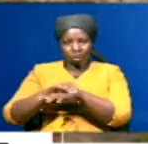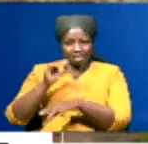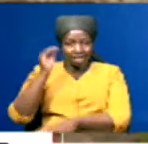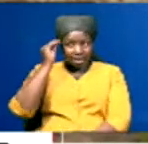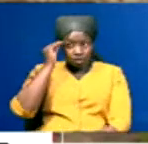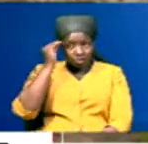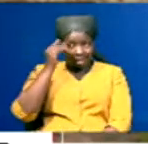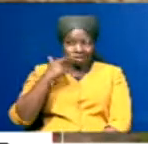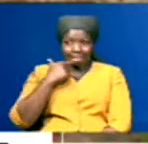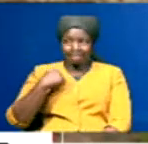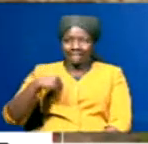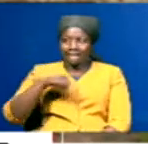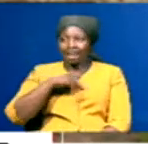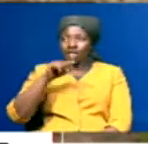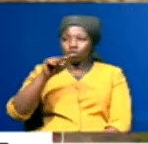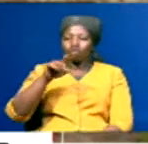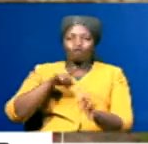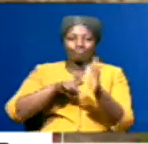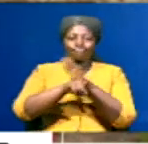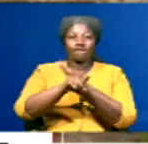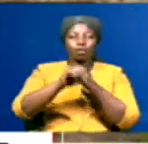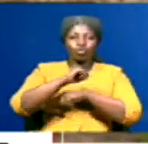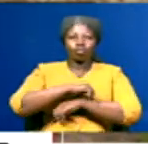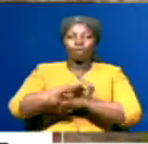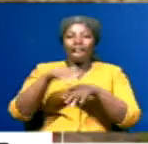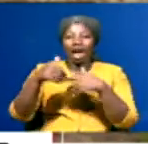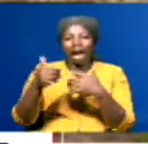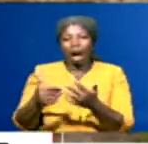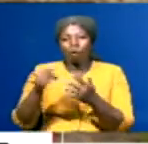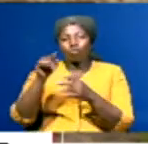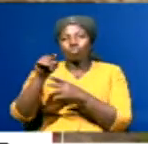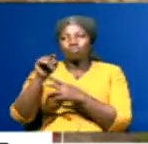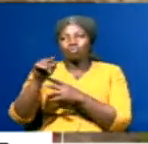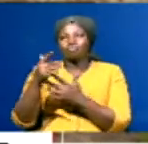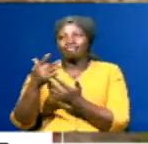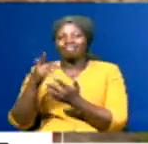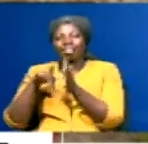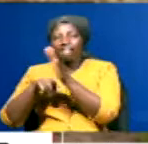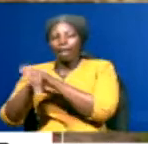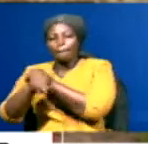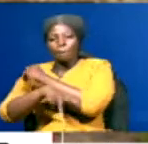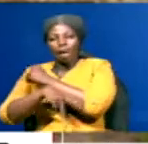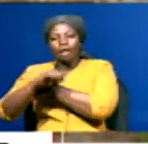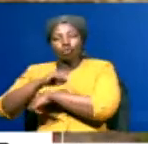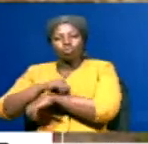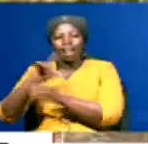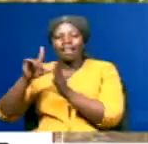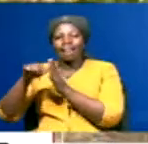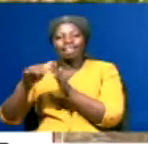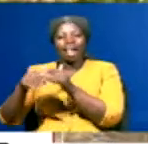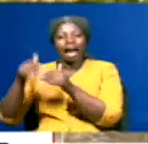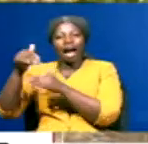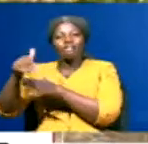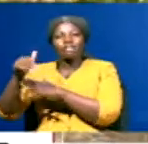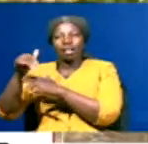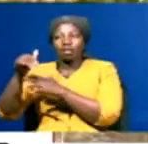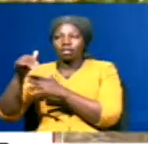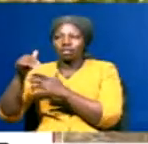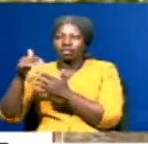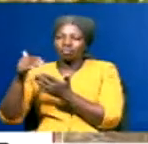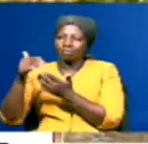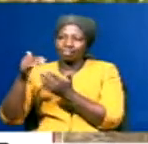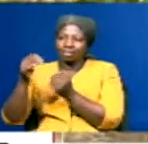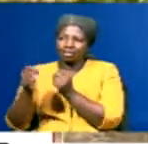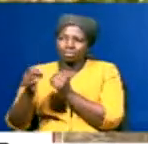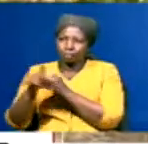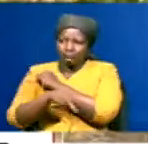tell us how you got into school, getting into primary school, and eventually getting post-primary education. First of all,